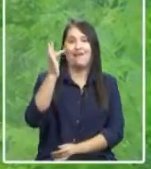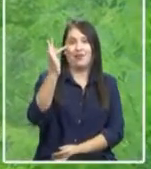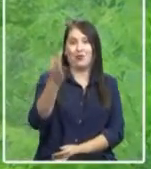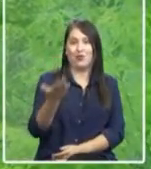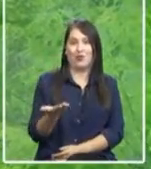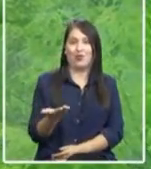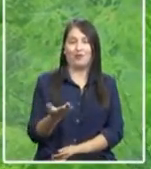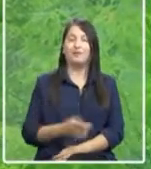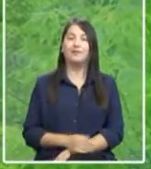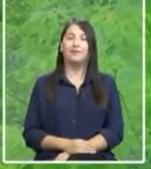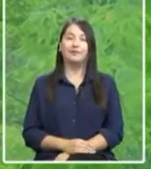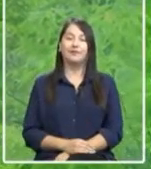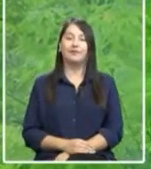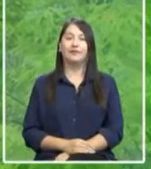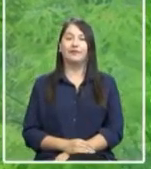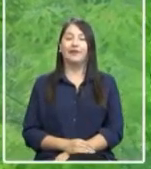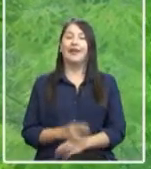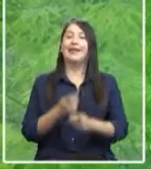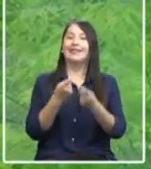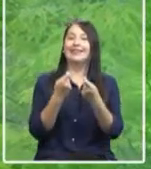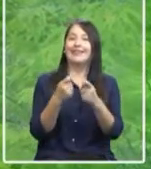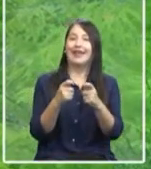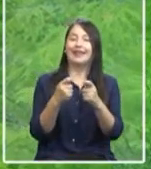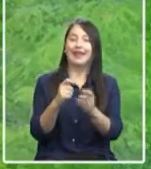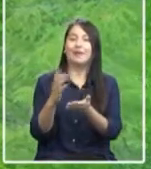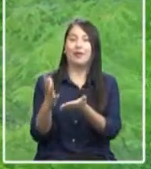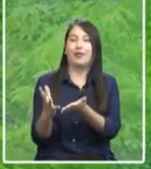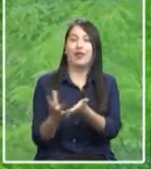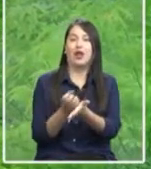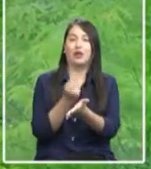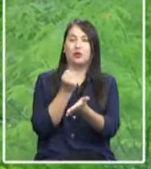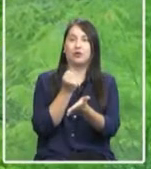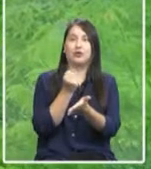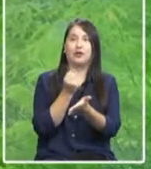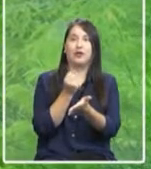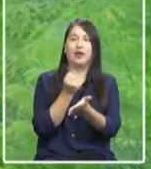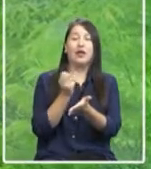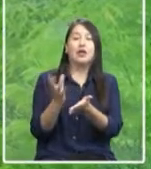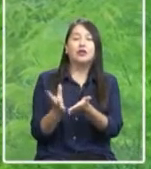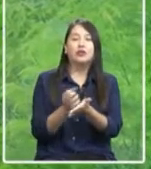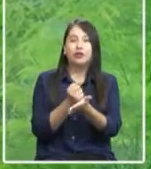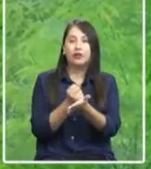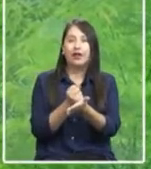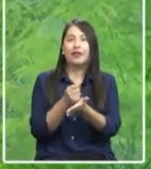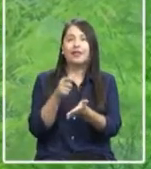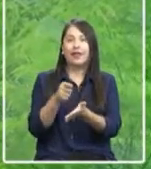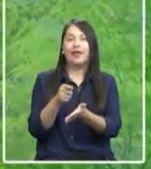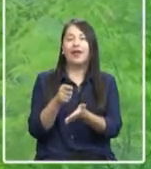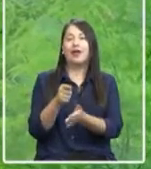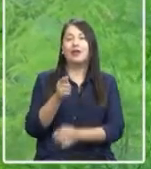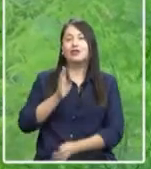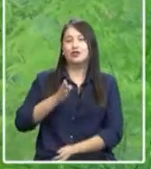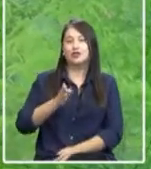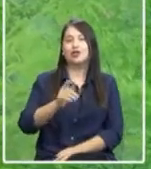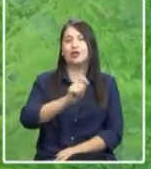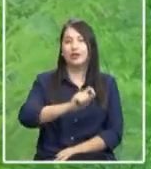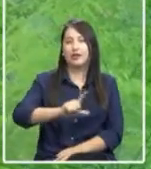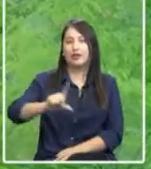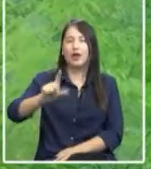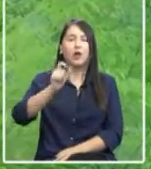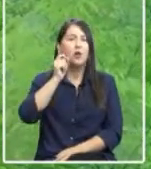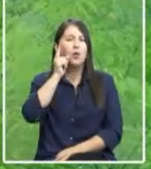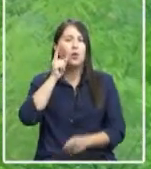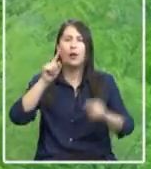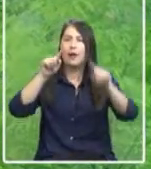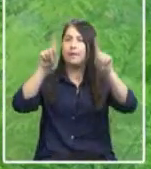as finite human beings upon this earth. So here are some of the questions. From whose